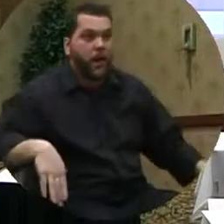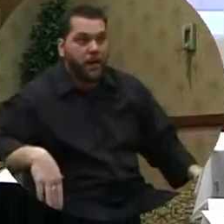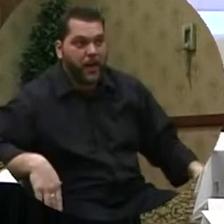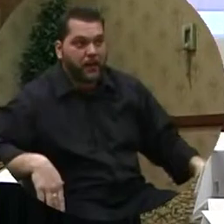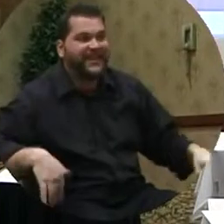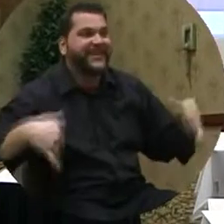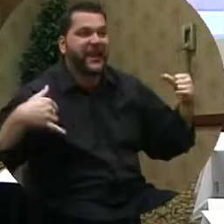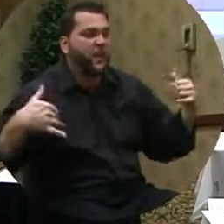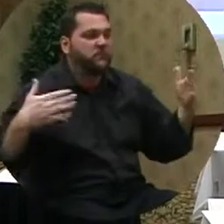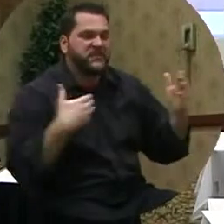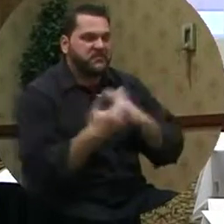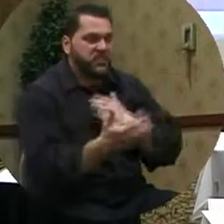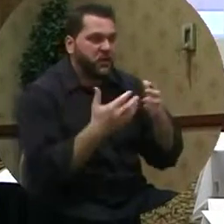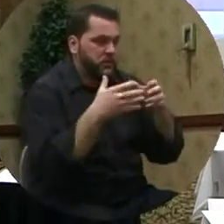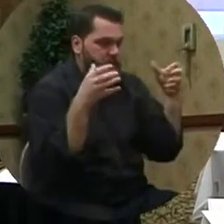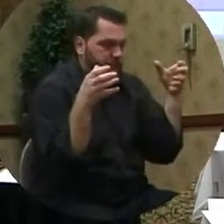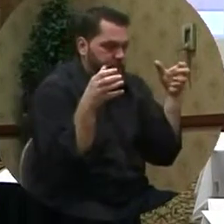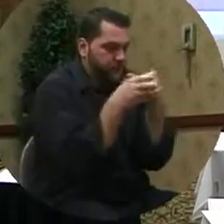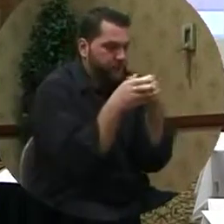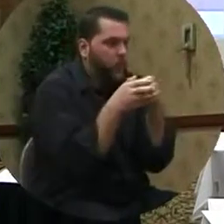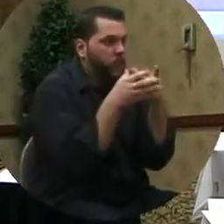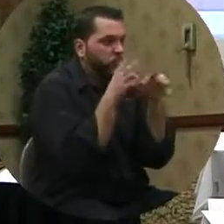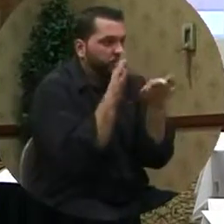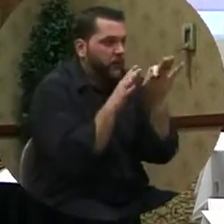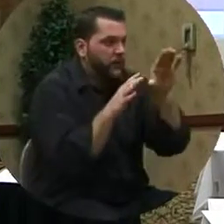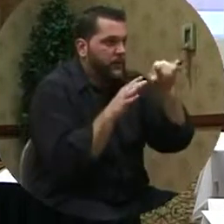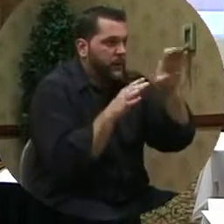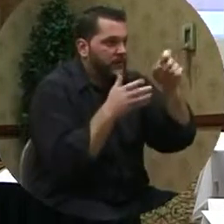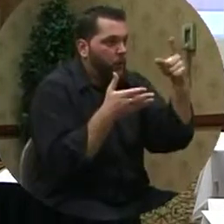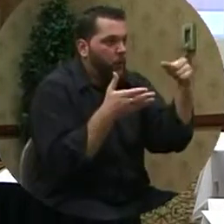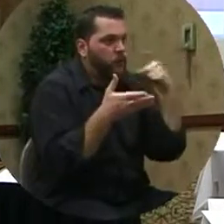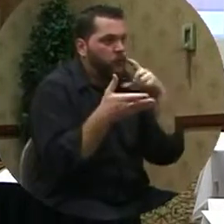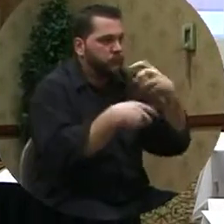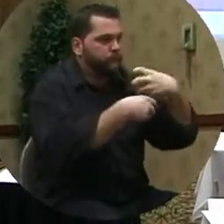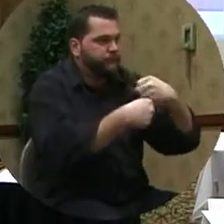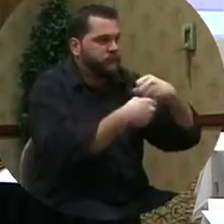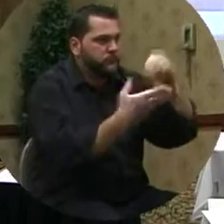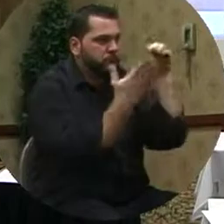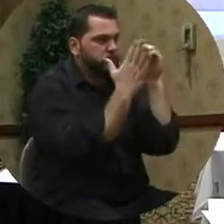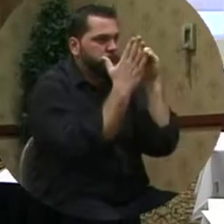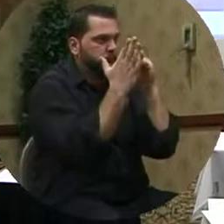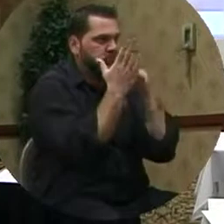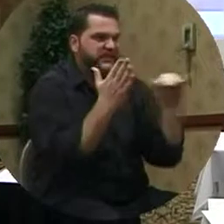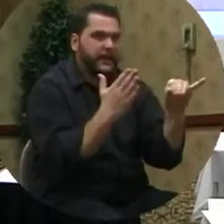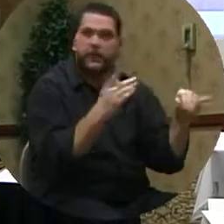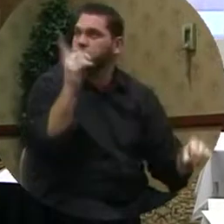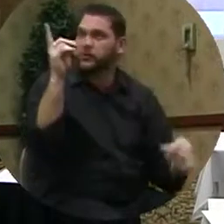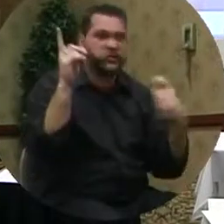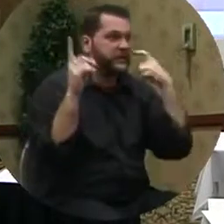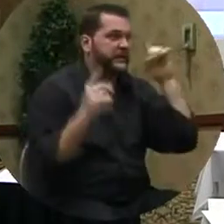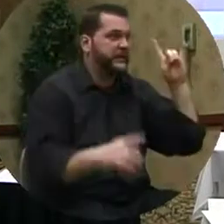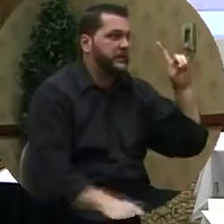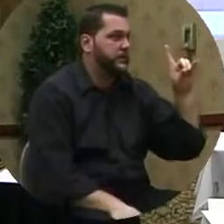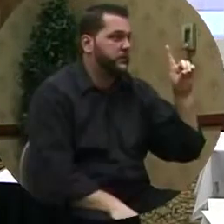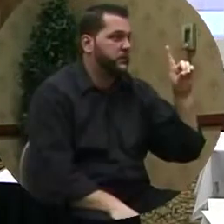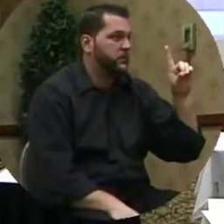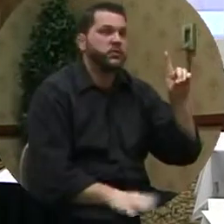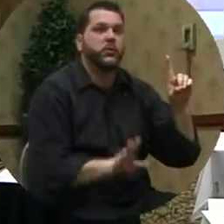now crunch a case down into so you can present this. So Terry, what I'm going to have you do is I'm going to have you go through on